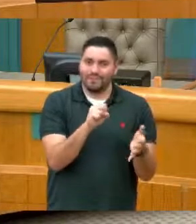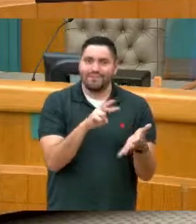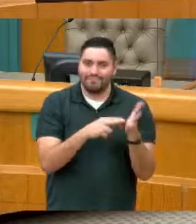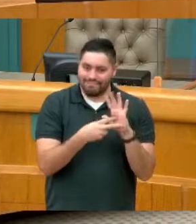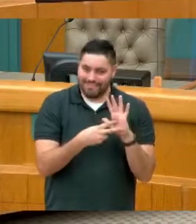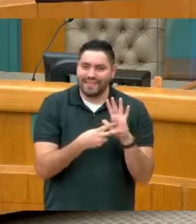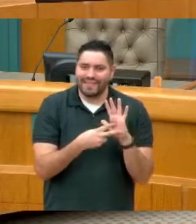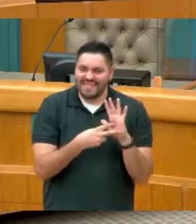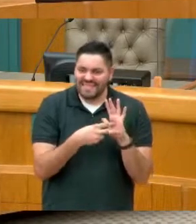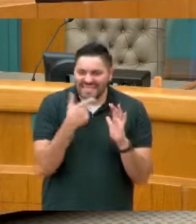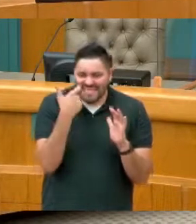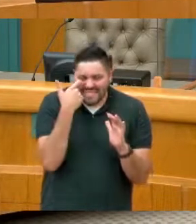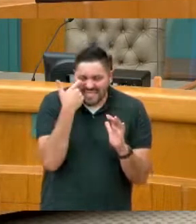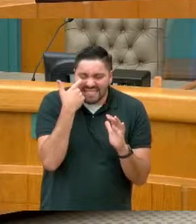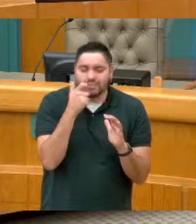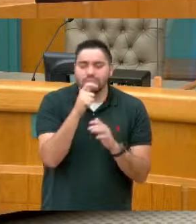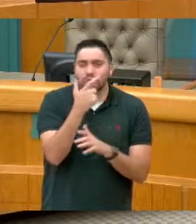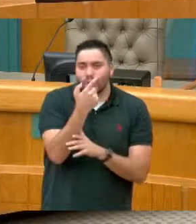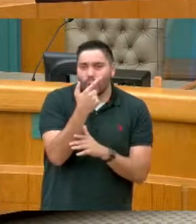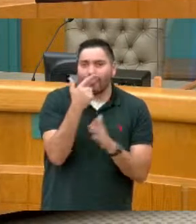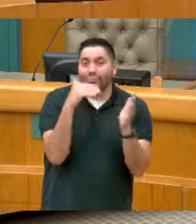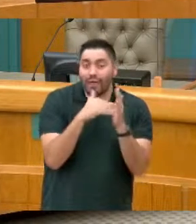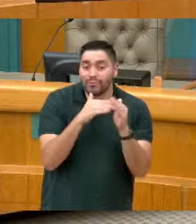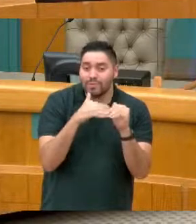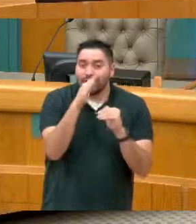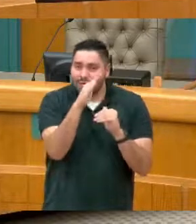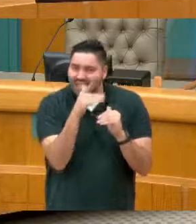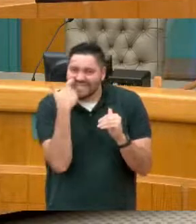please. So this is the